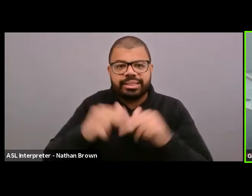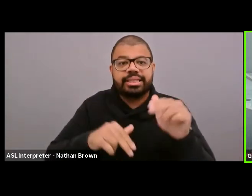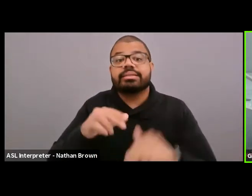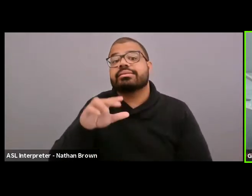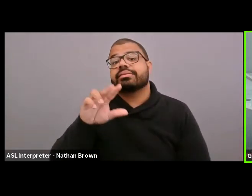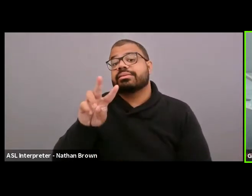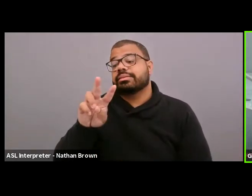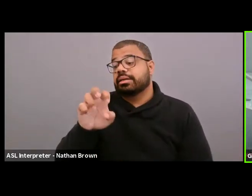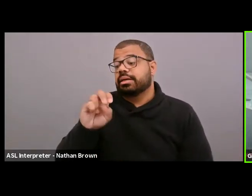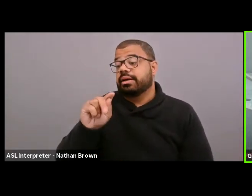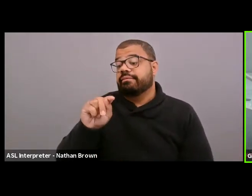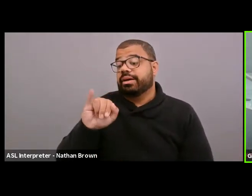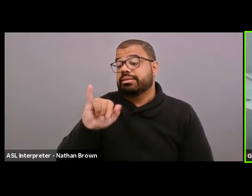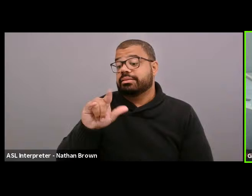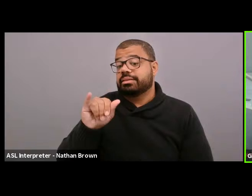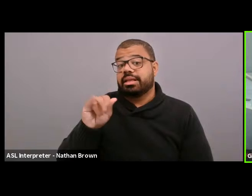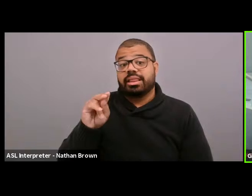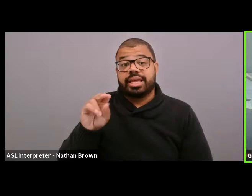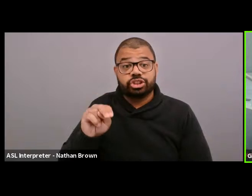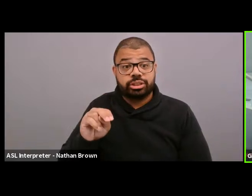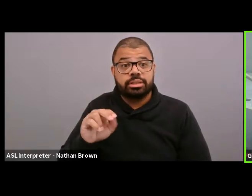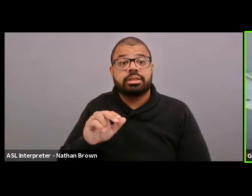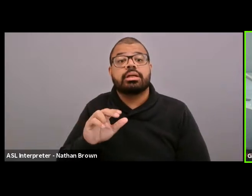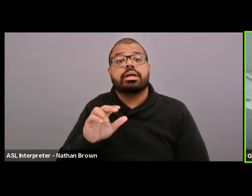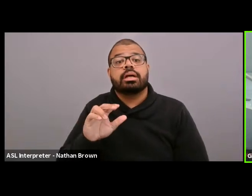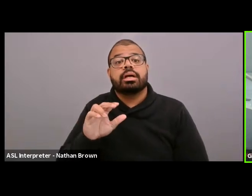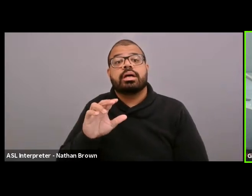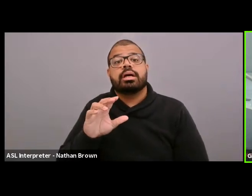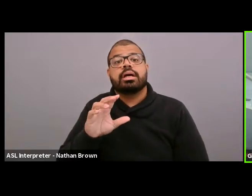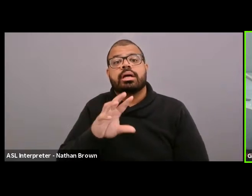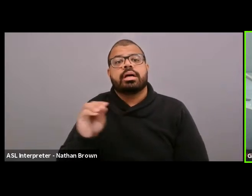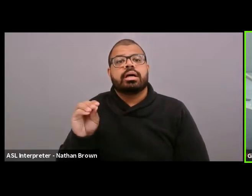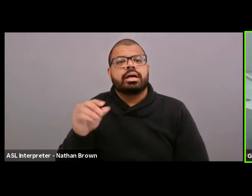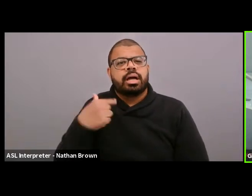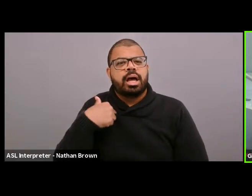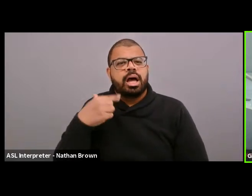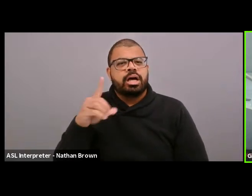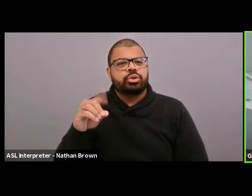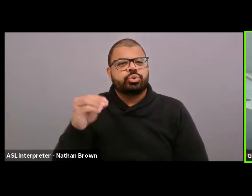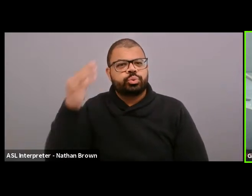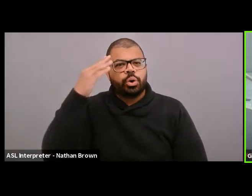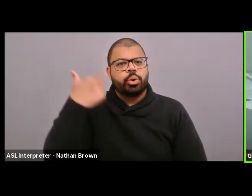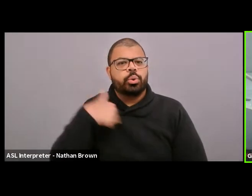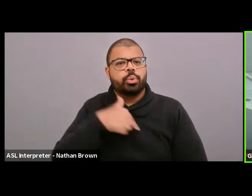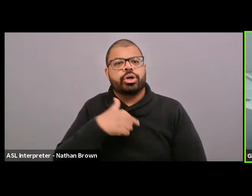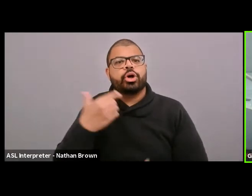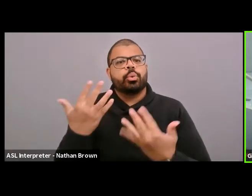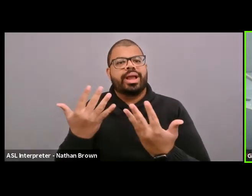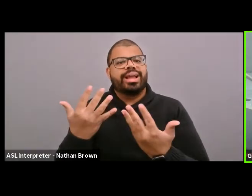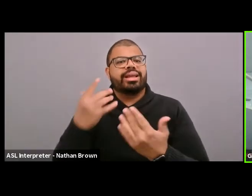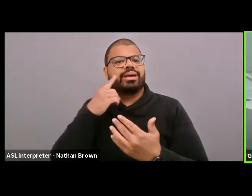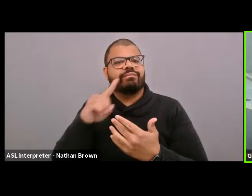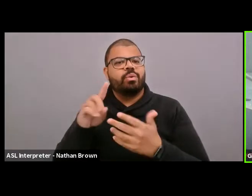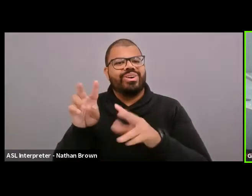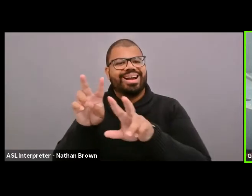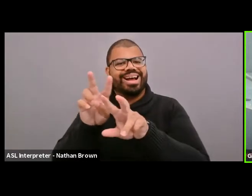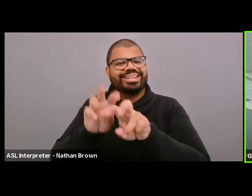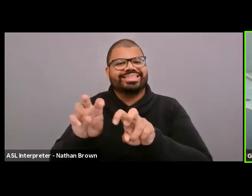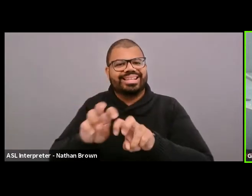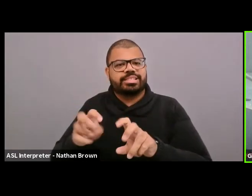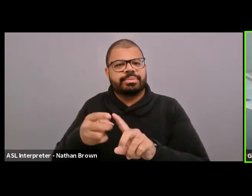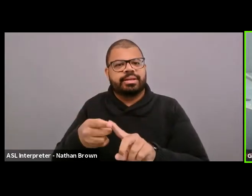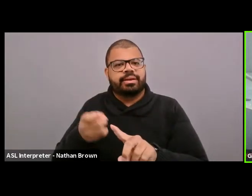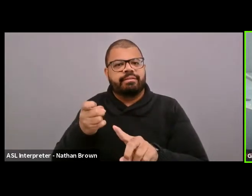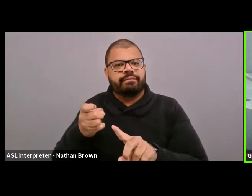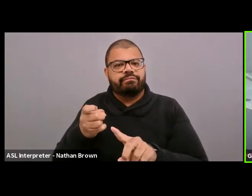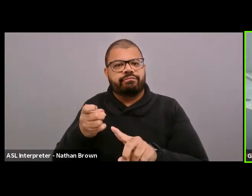ventilation, status that we have nowadays. I know that we are waiting on an assessment from